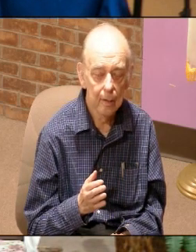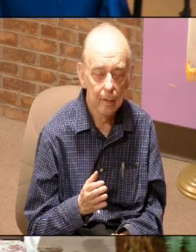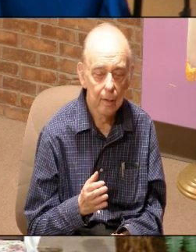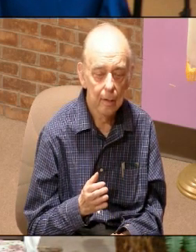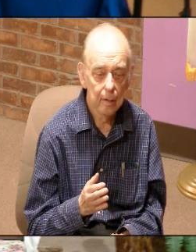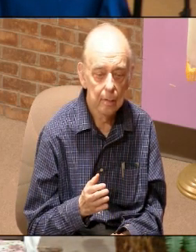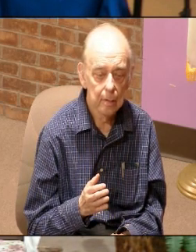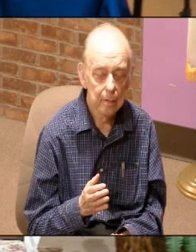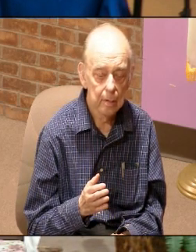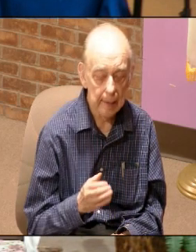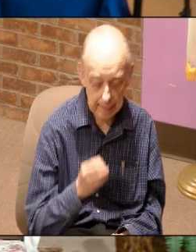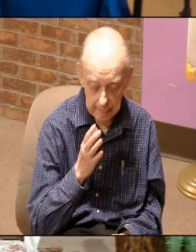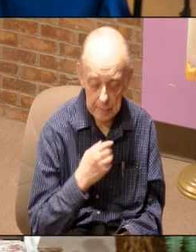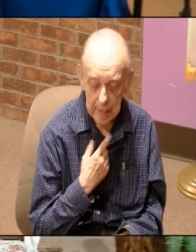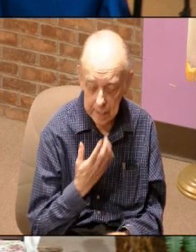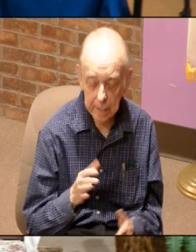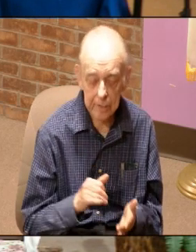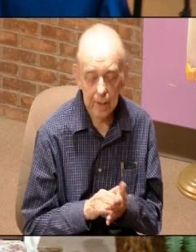Elijah does.